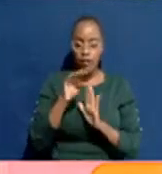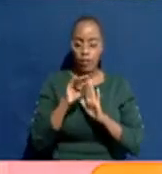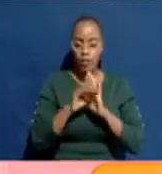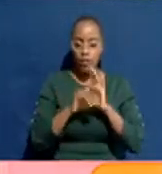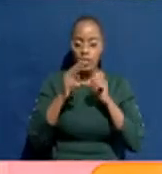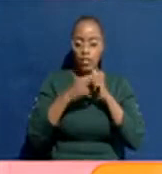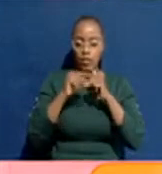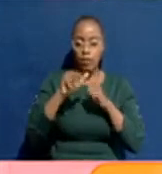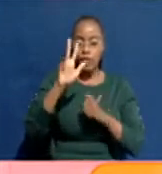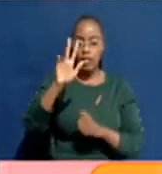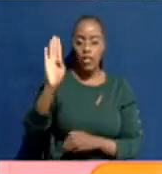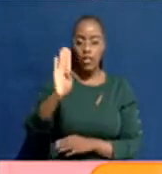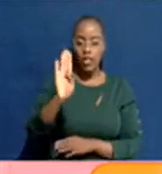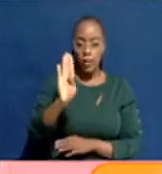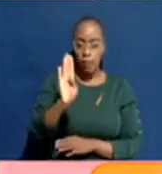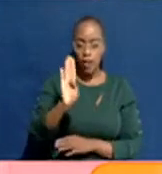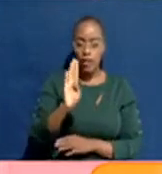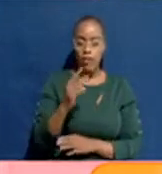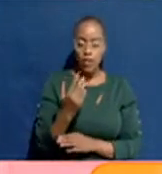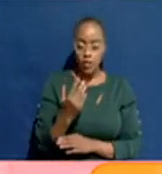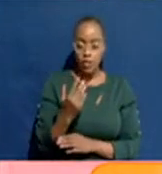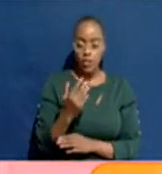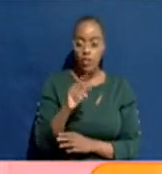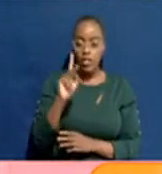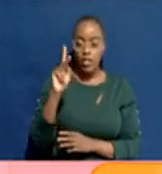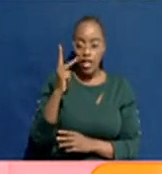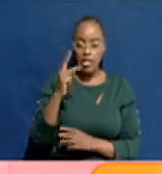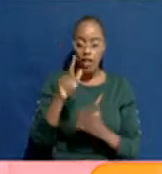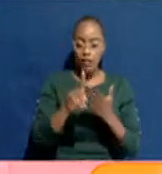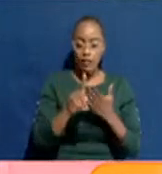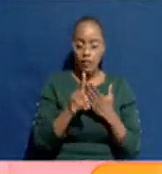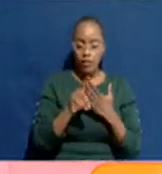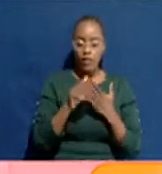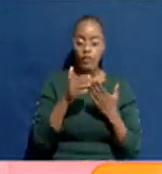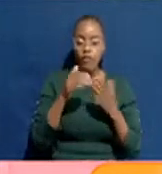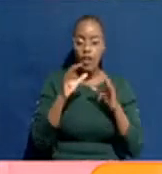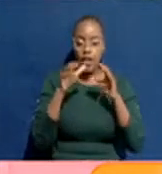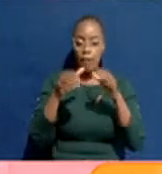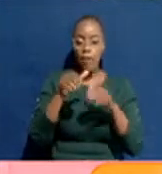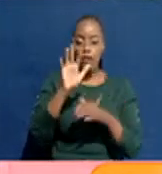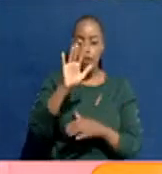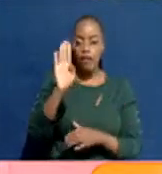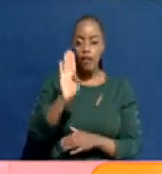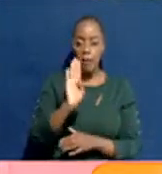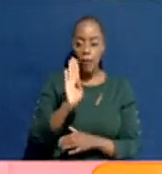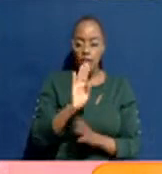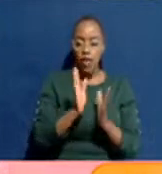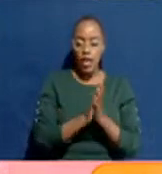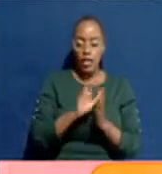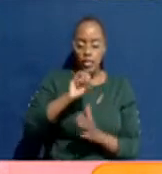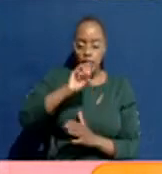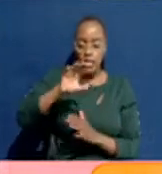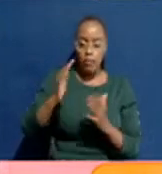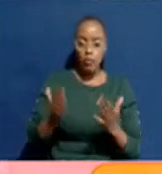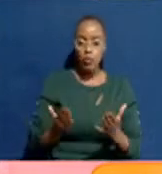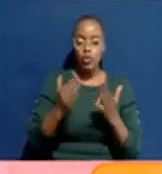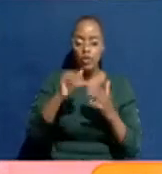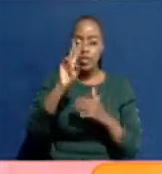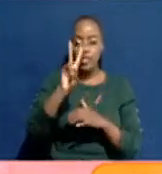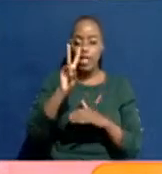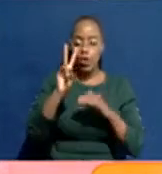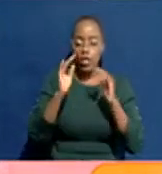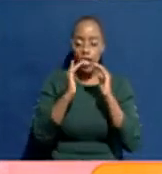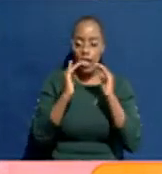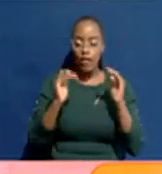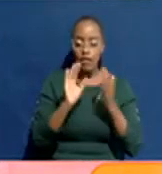7.3 billion shillings. KMRC, that is the Kenya Mortgage Refinancing Company, 5 billion shillings. And Slums Improvement Phase 2 has